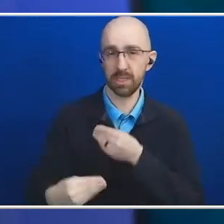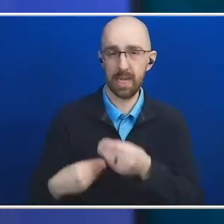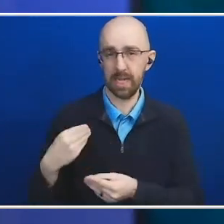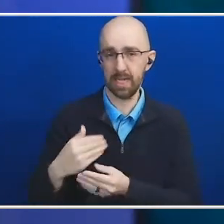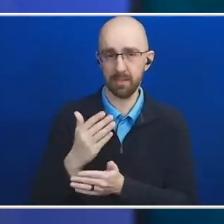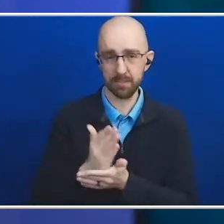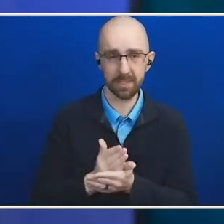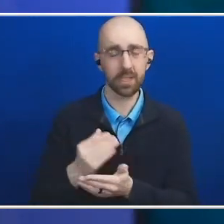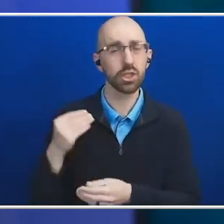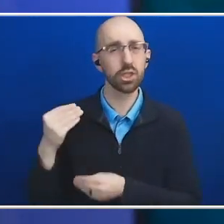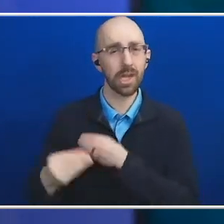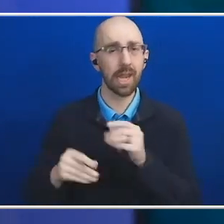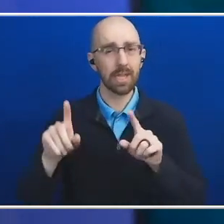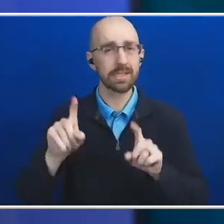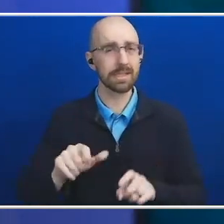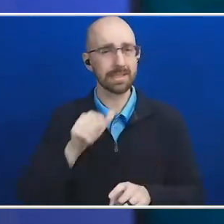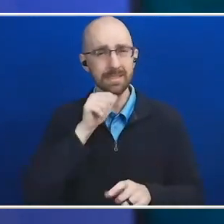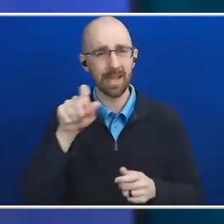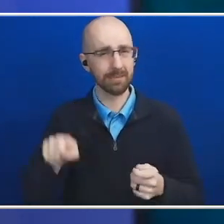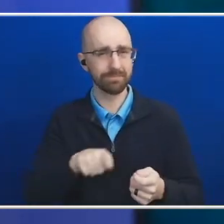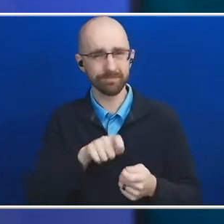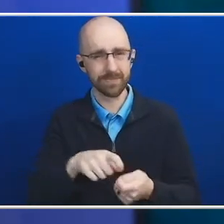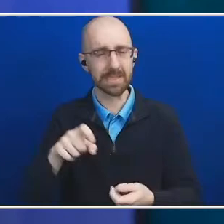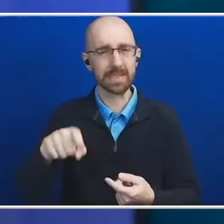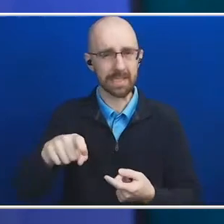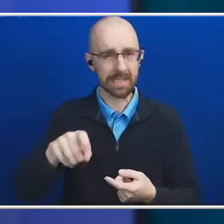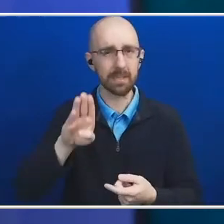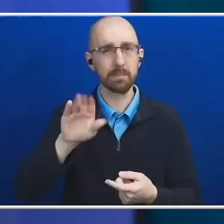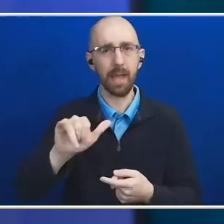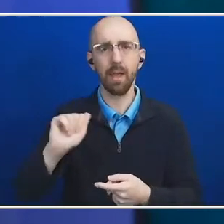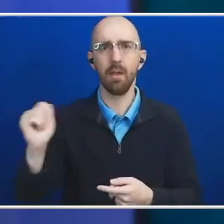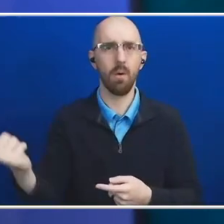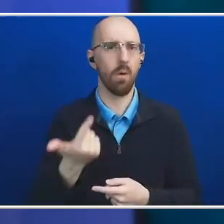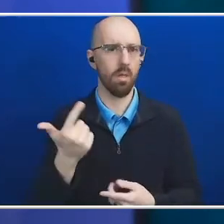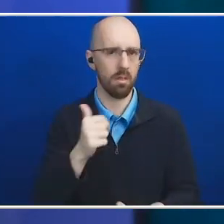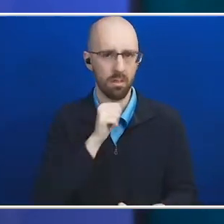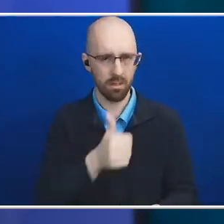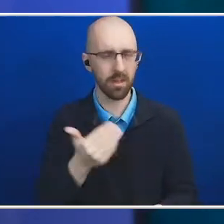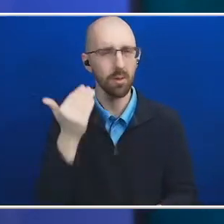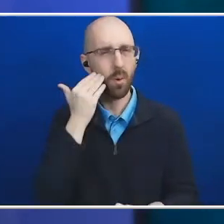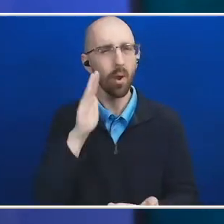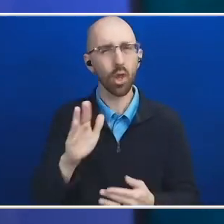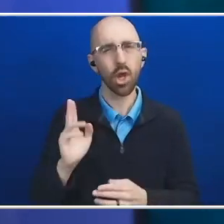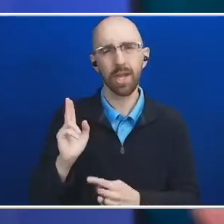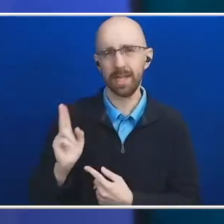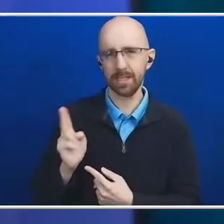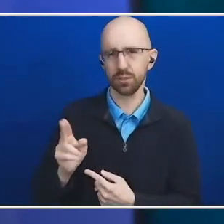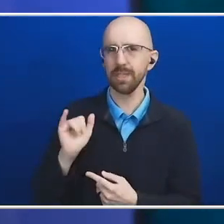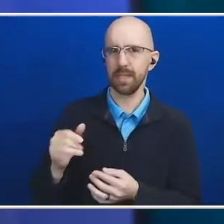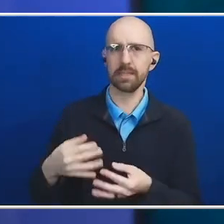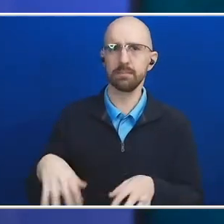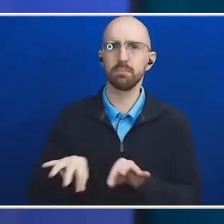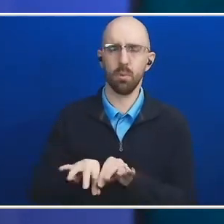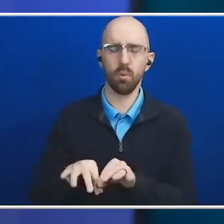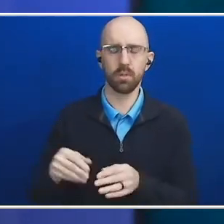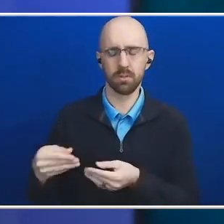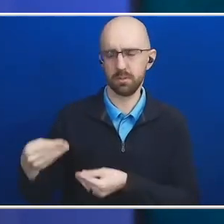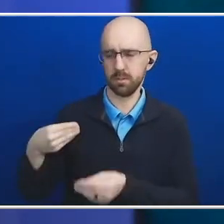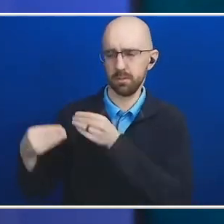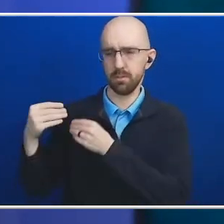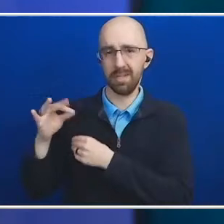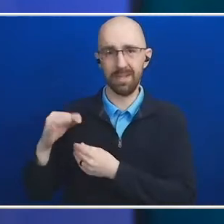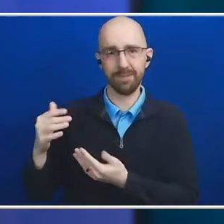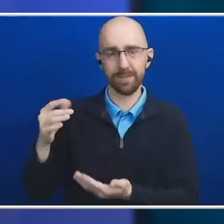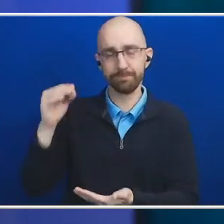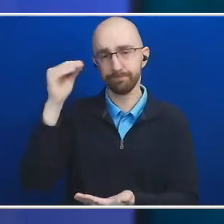is not necessarily needed by all. That is where knowing your family history is incredibly important. If you don't have a family history, there's probably not an